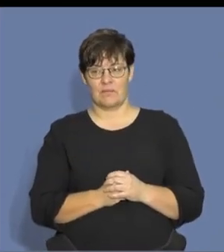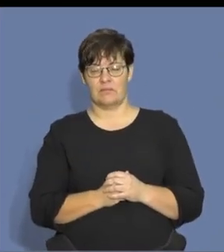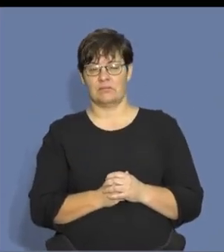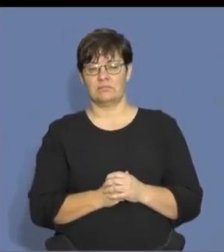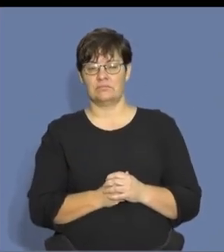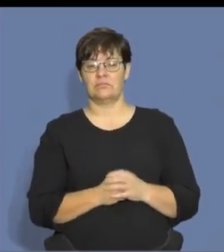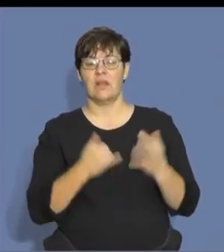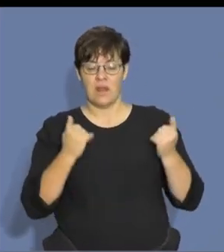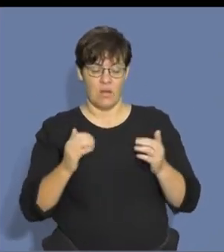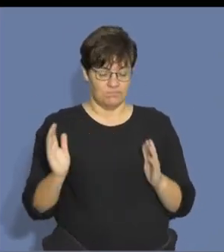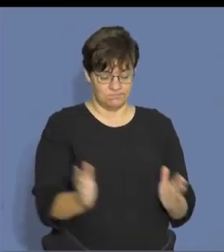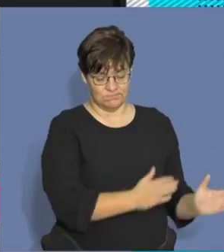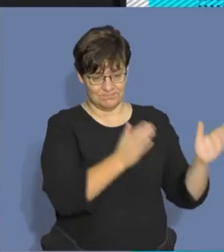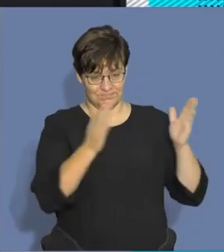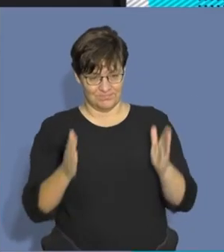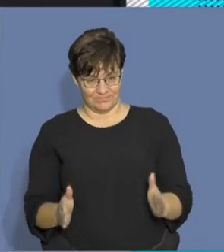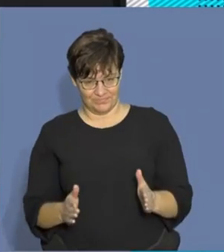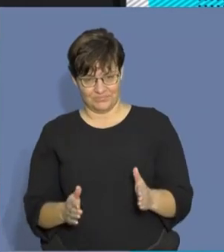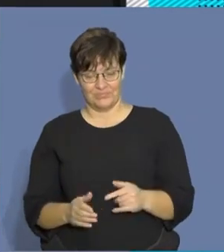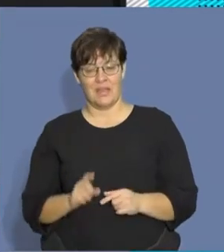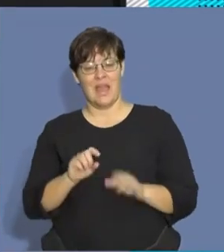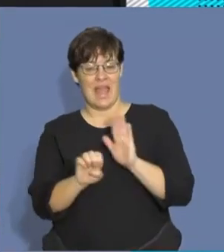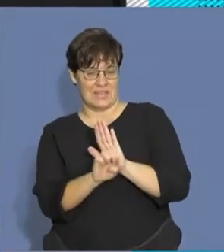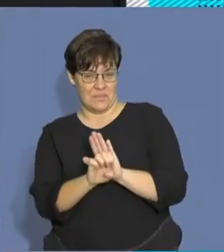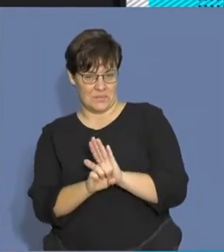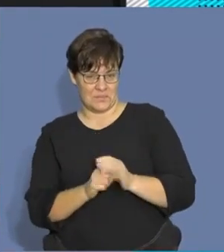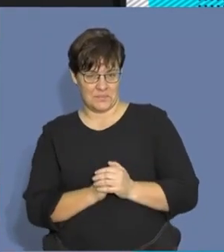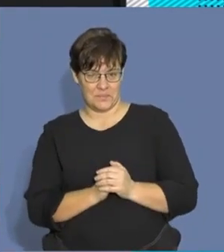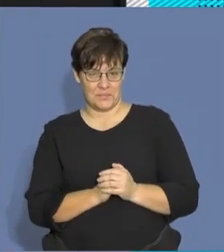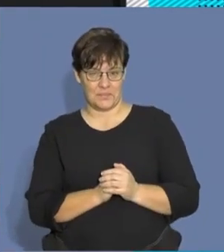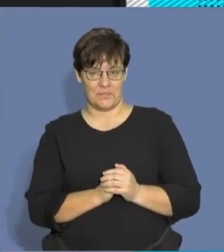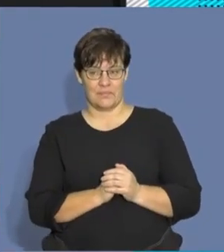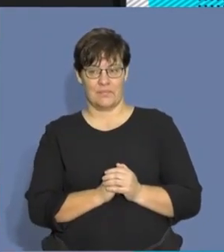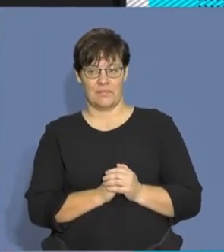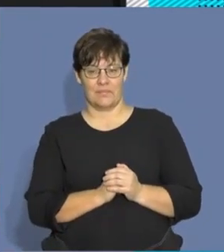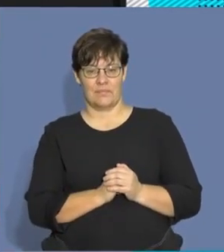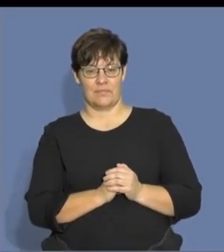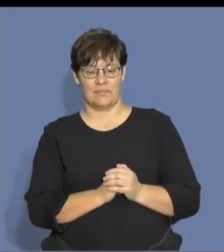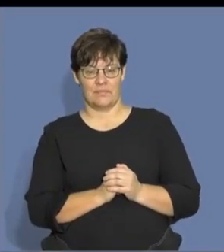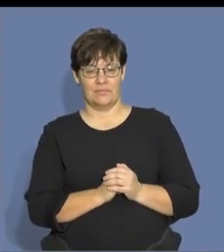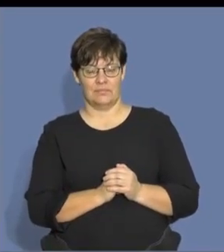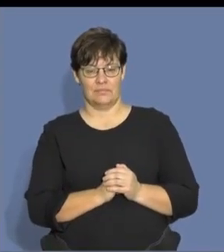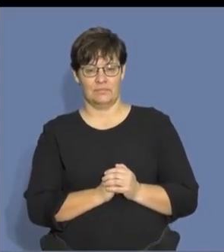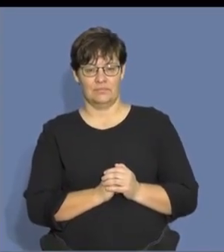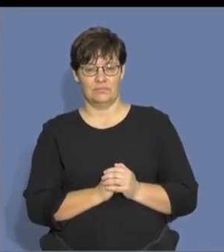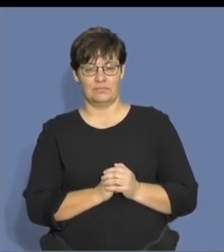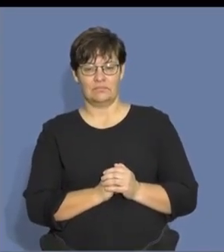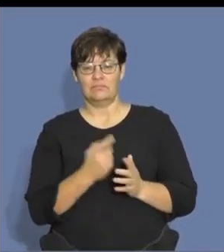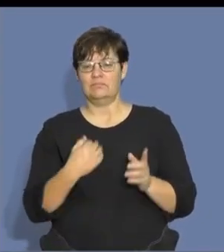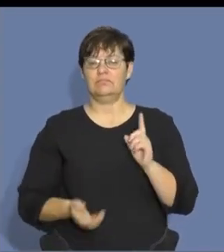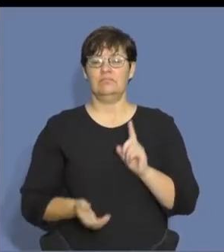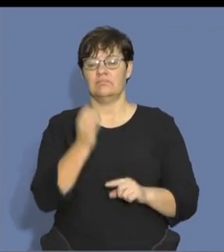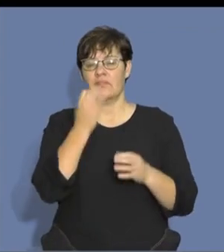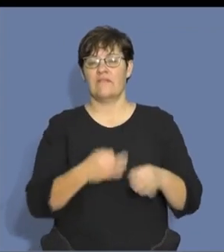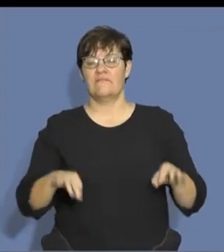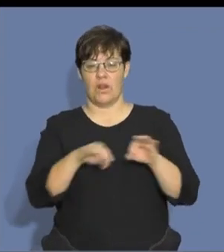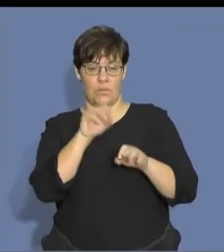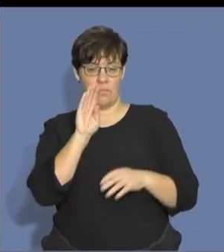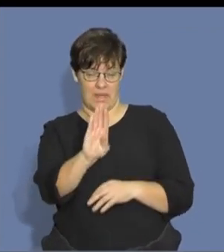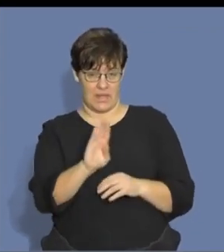So we're going to be moving on to the next example. It says, determine the value of